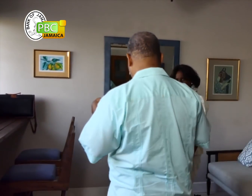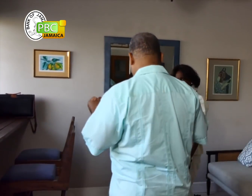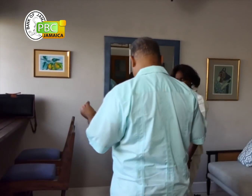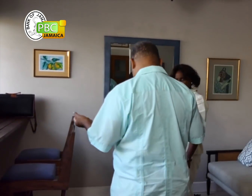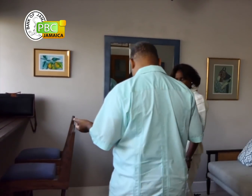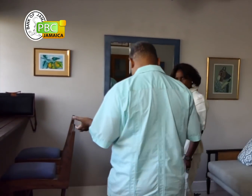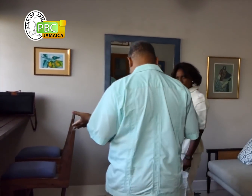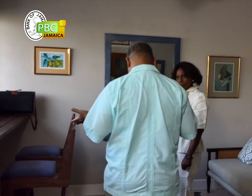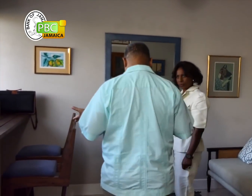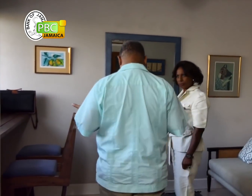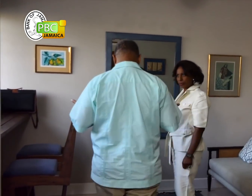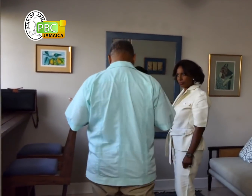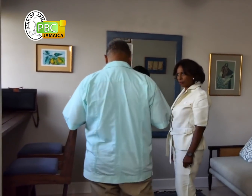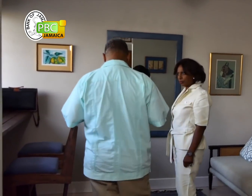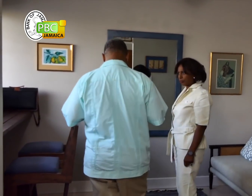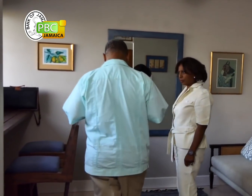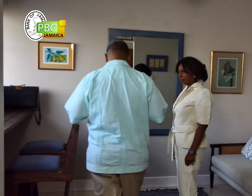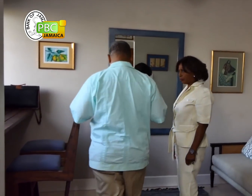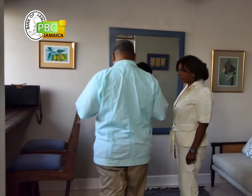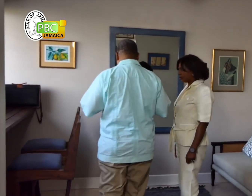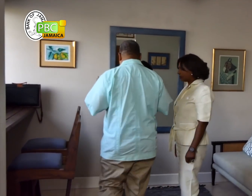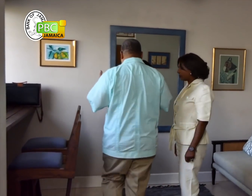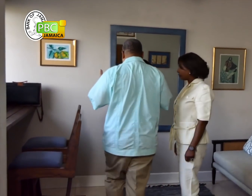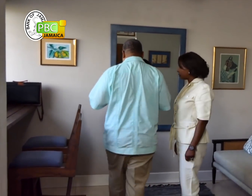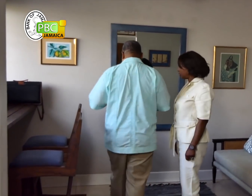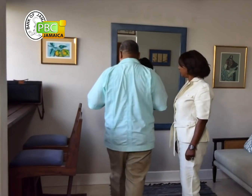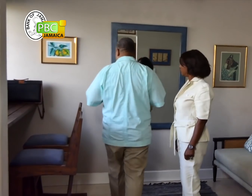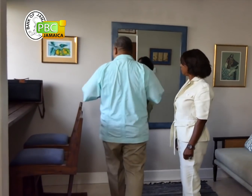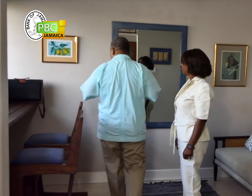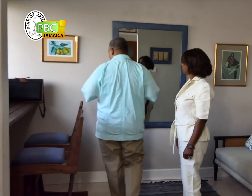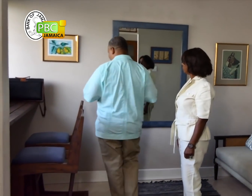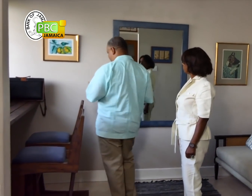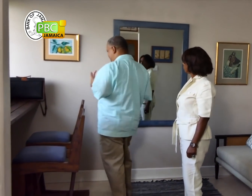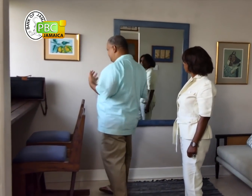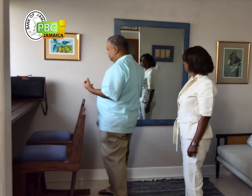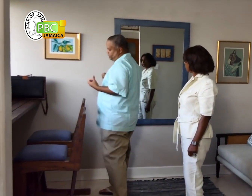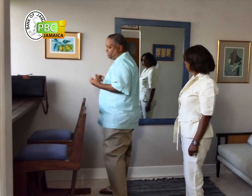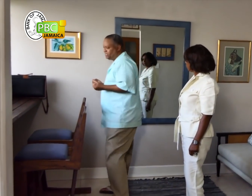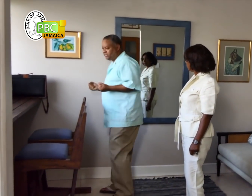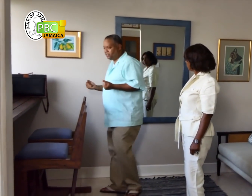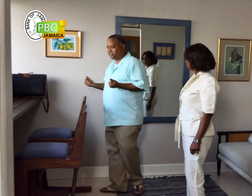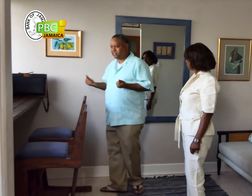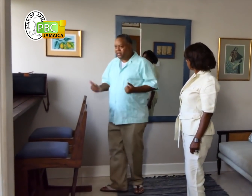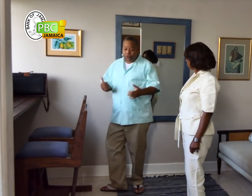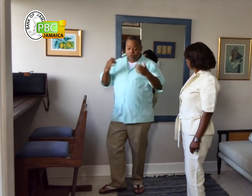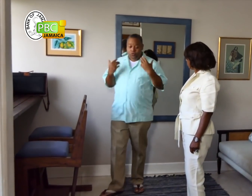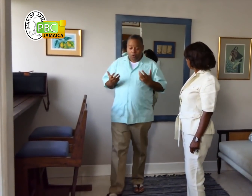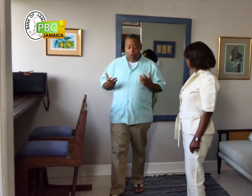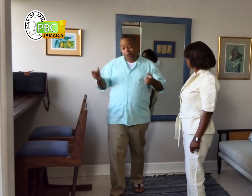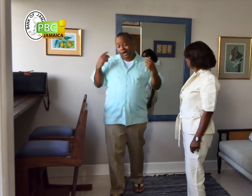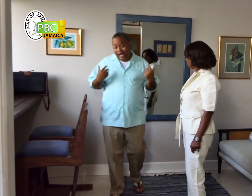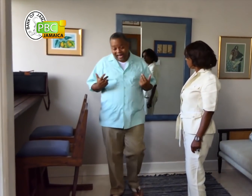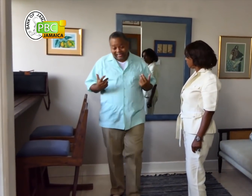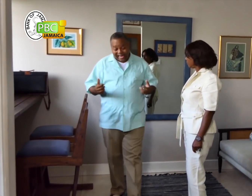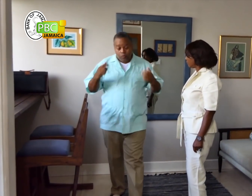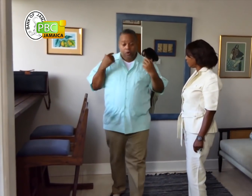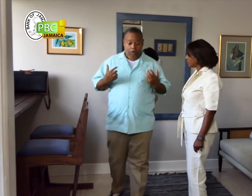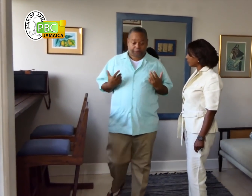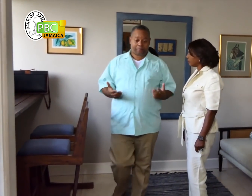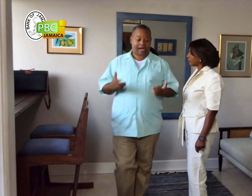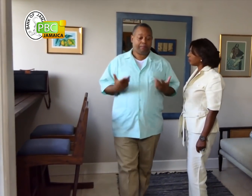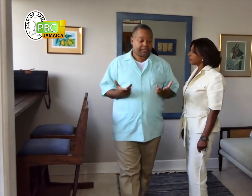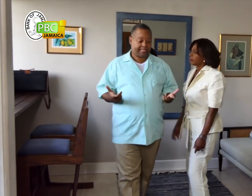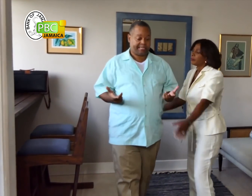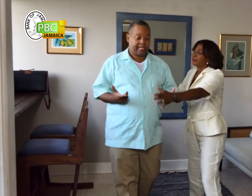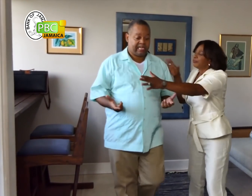bank crash. What kind of protection I wear for my money? You know how hard I